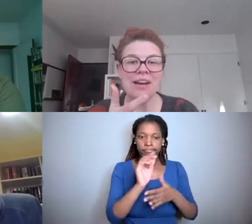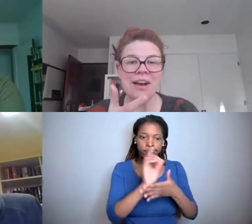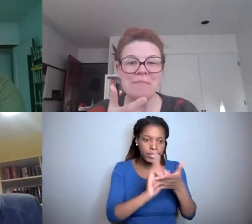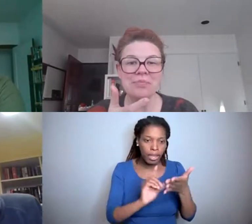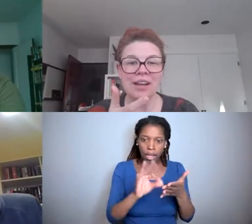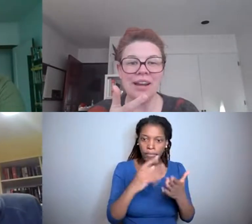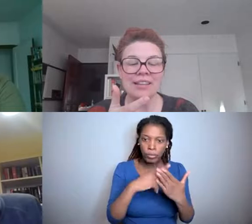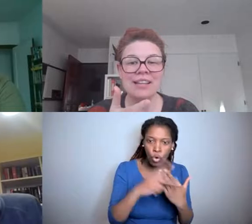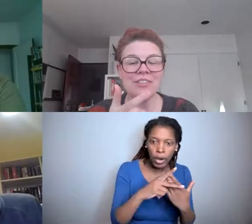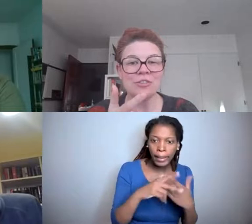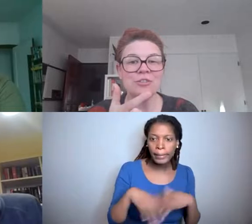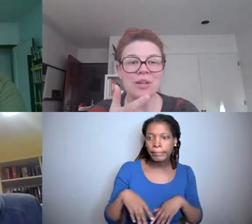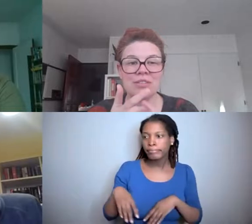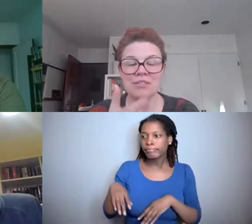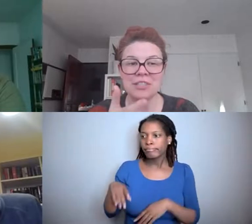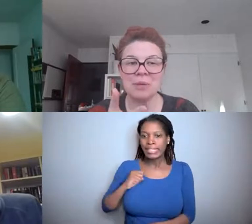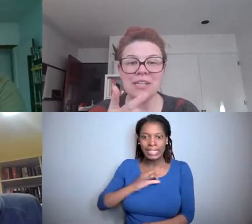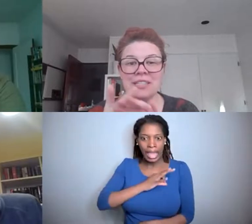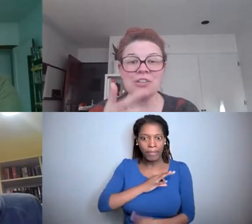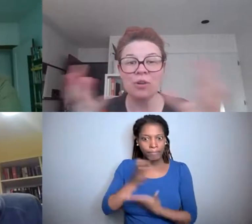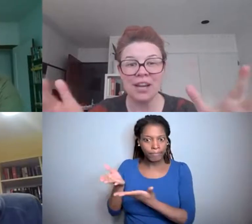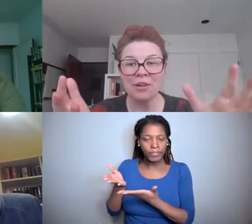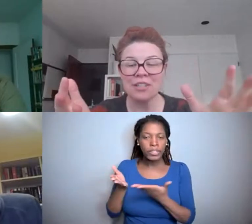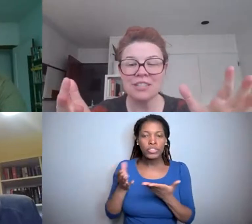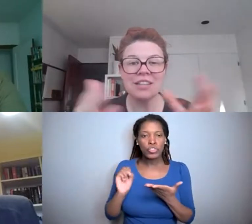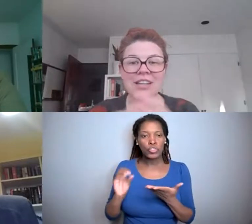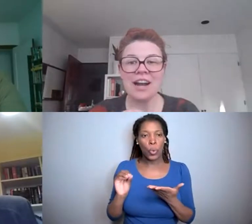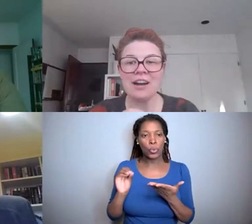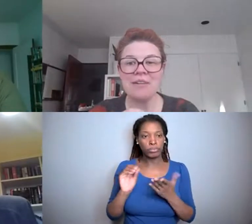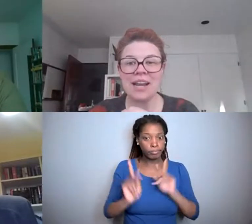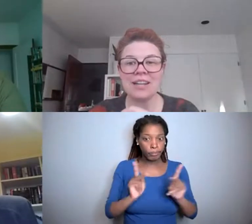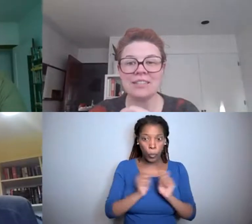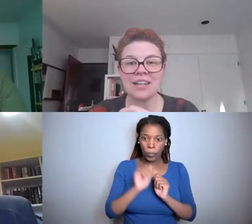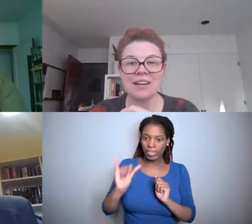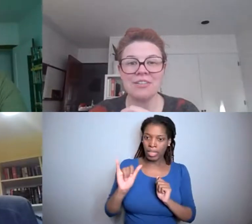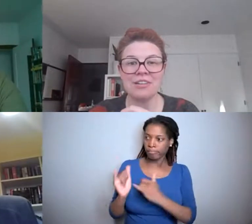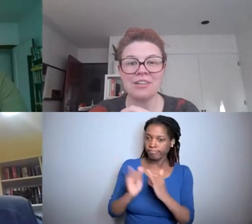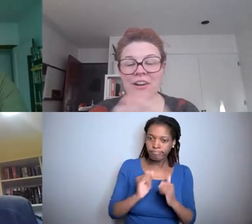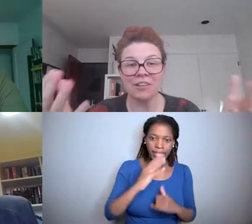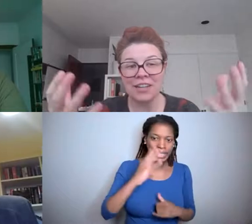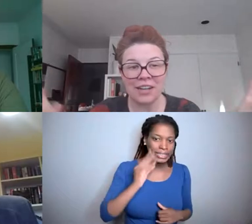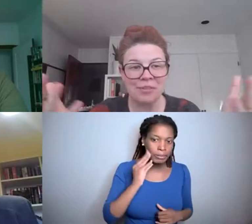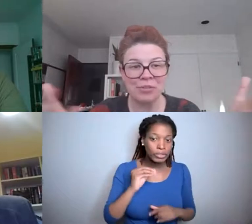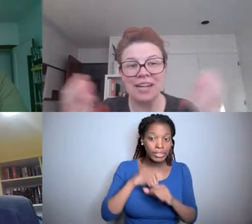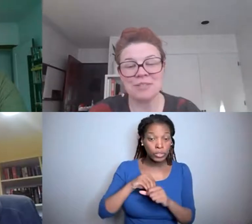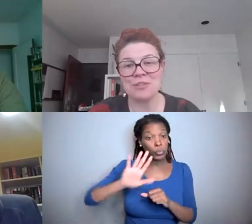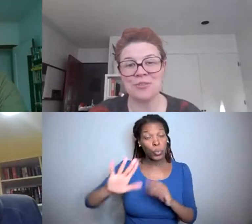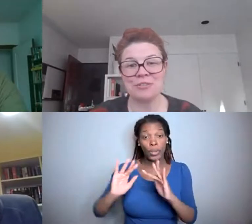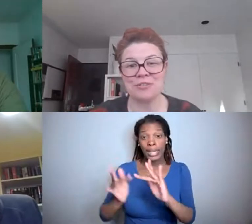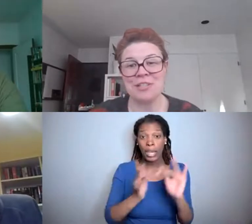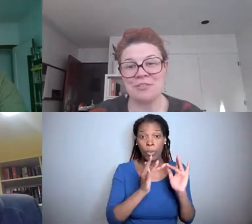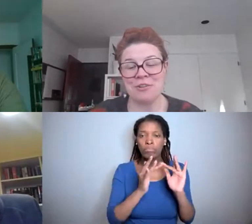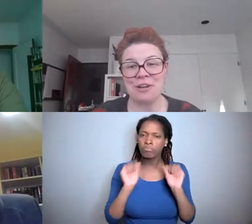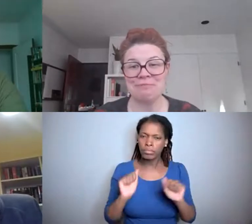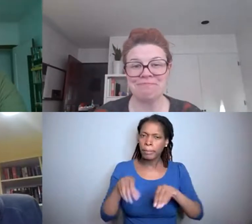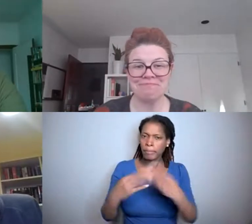um i think that those with lived experience in your networks um and uh are gonna provide some useful